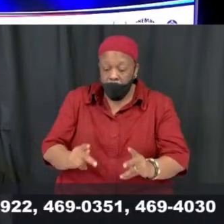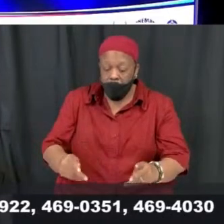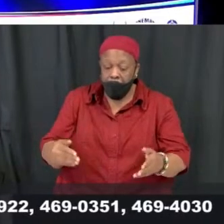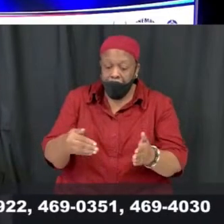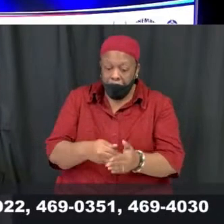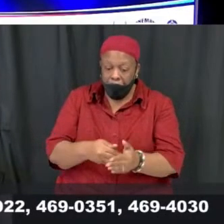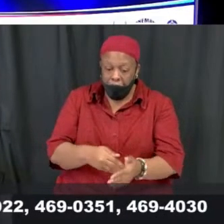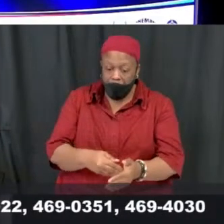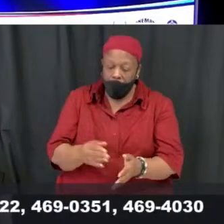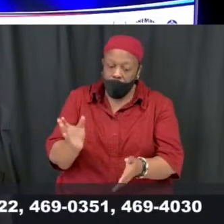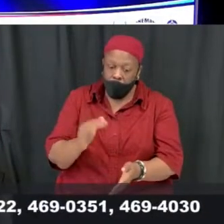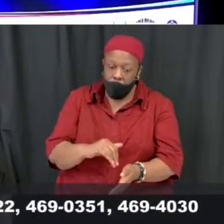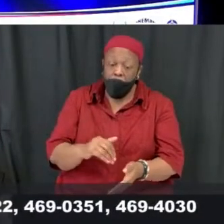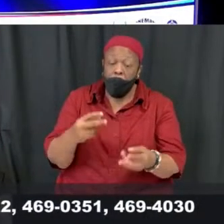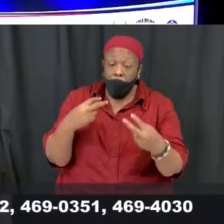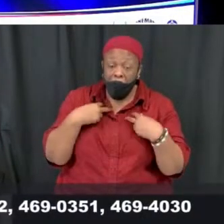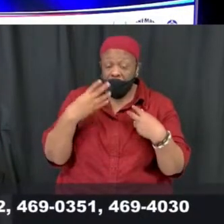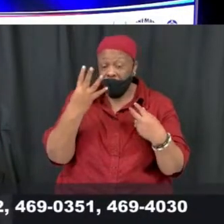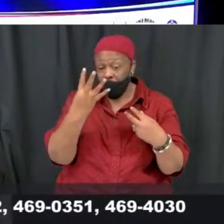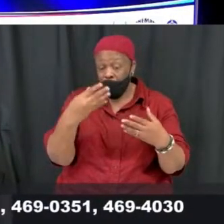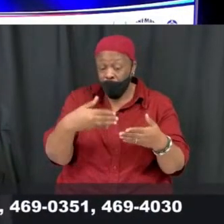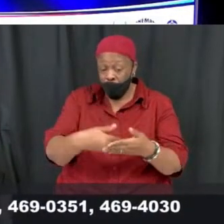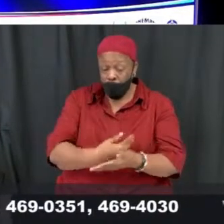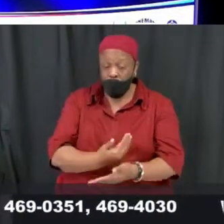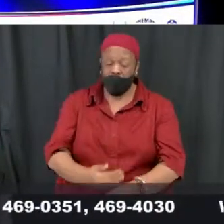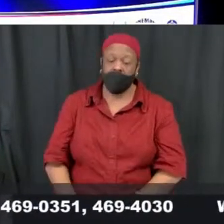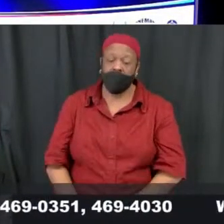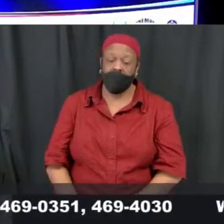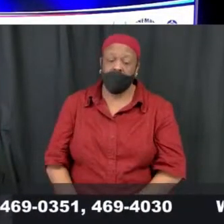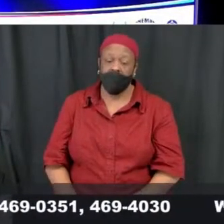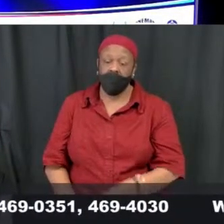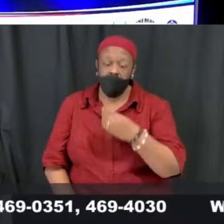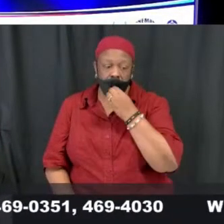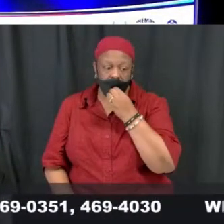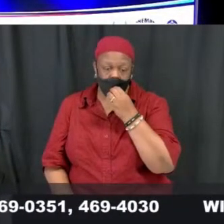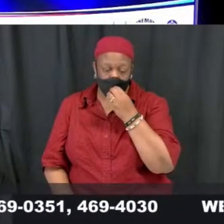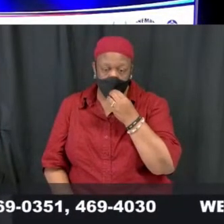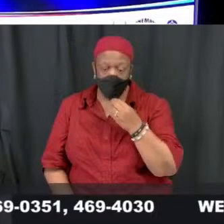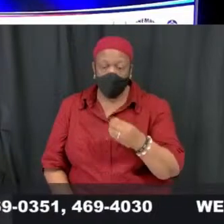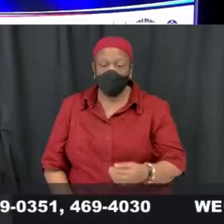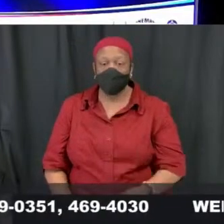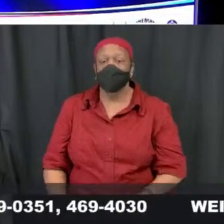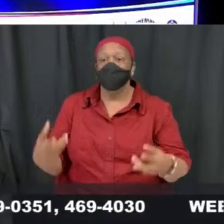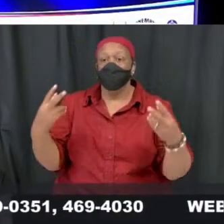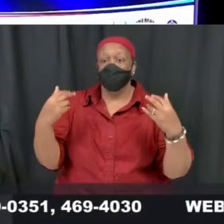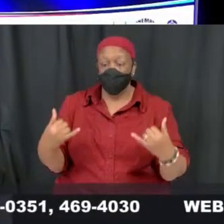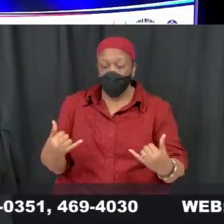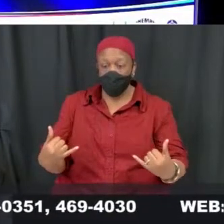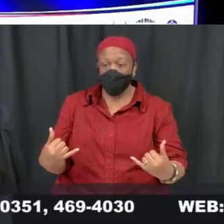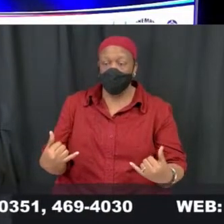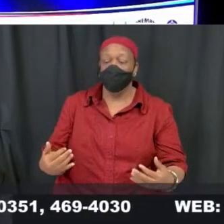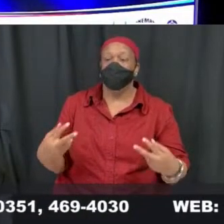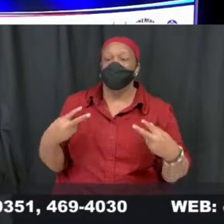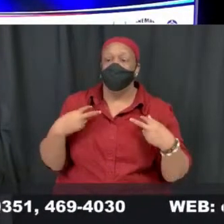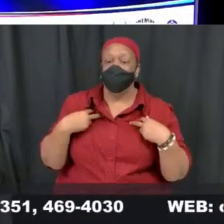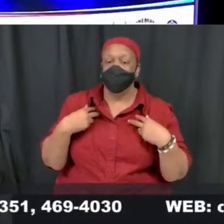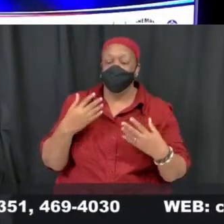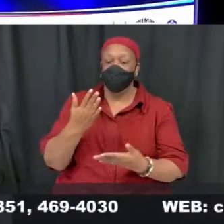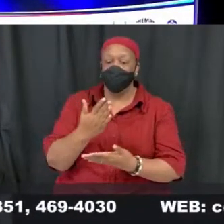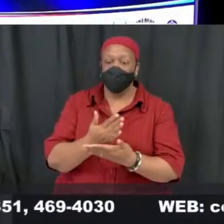The CEO mentioned the international games that are scheduled for Warner Park on June 8th. I would just want to